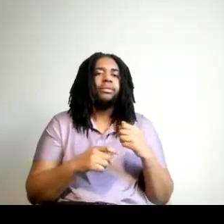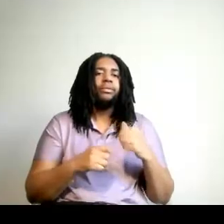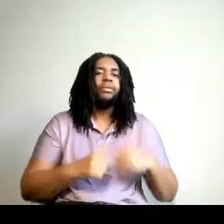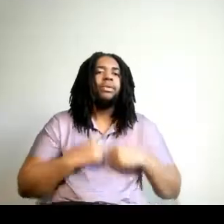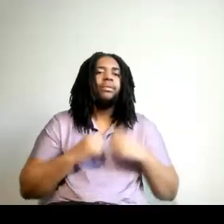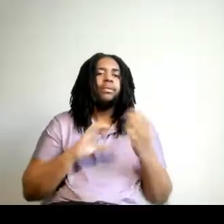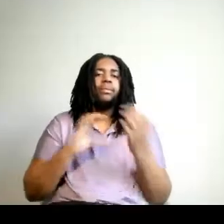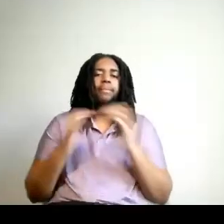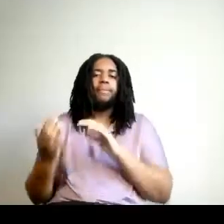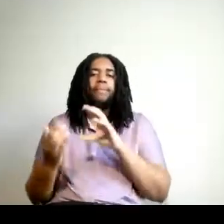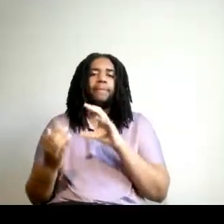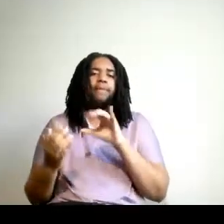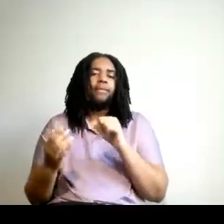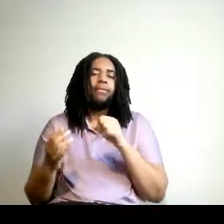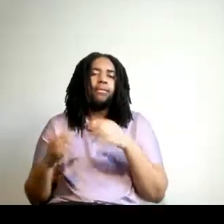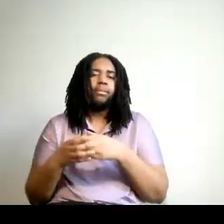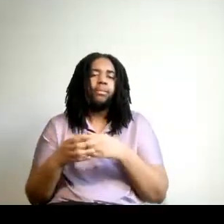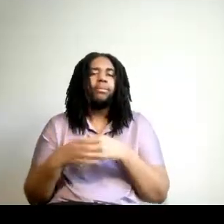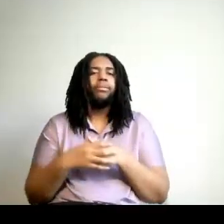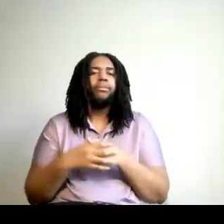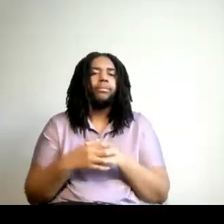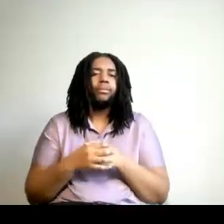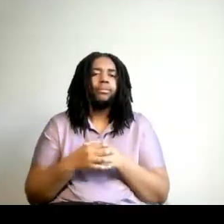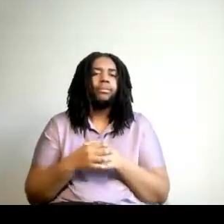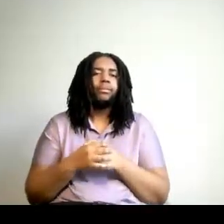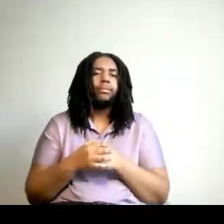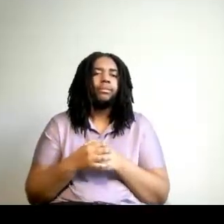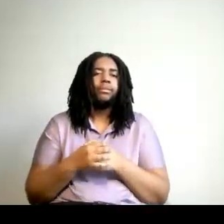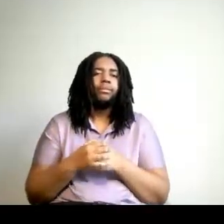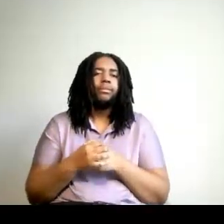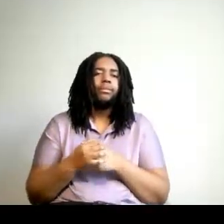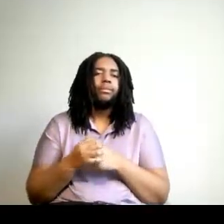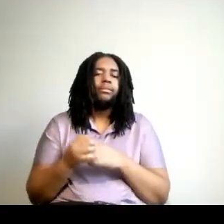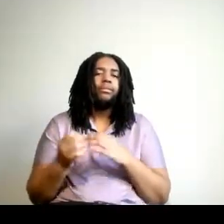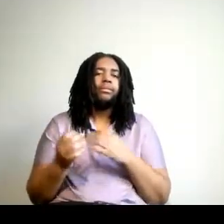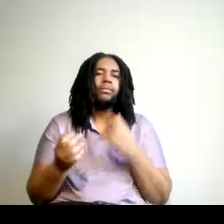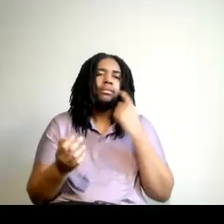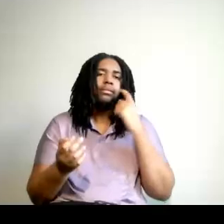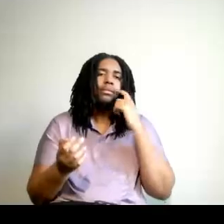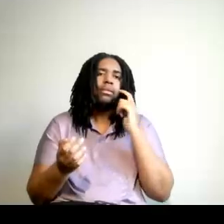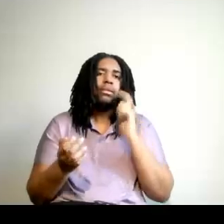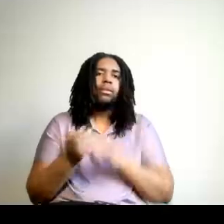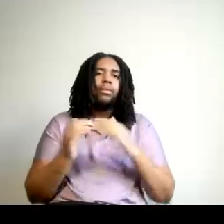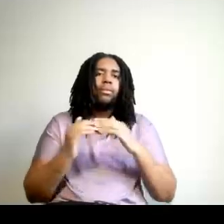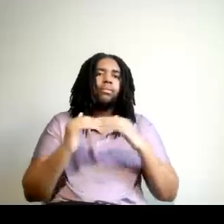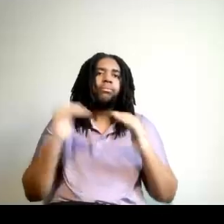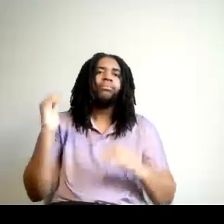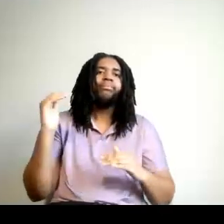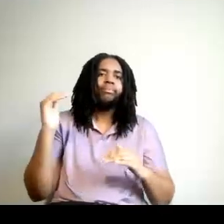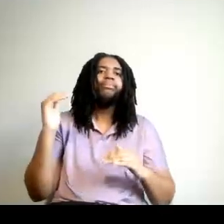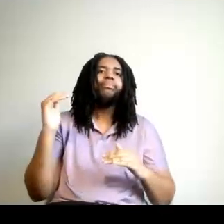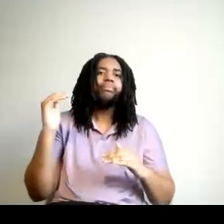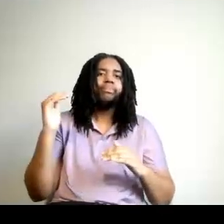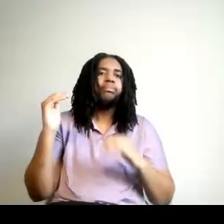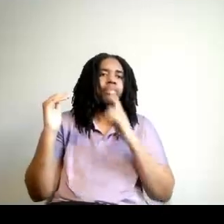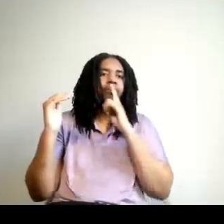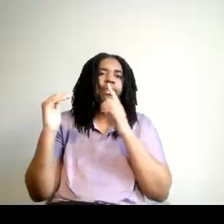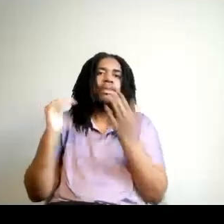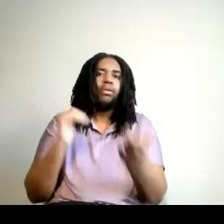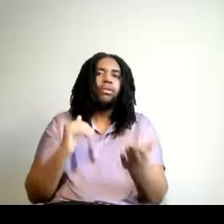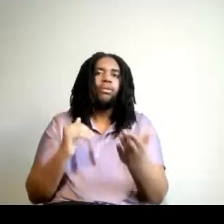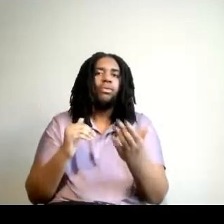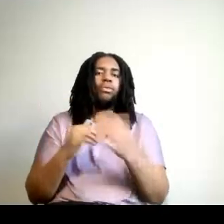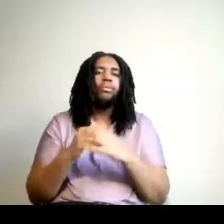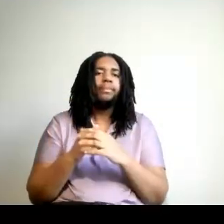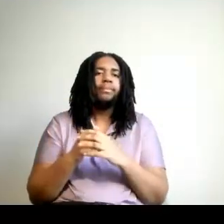population. So indicating that noticeable differences and noticeable disparities definitely exist.